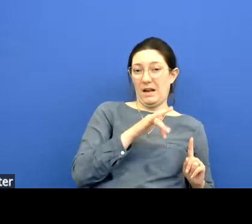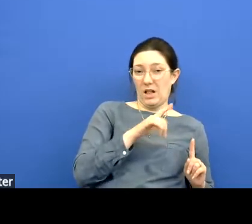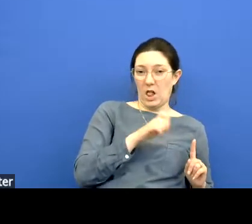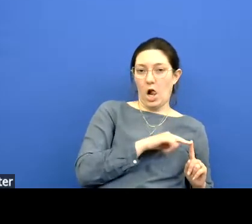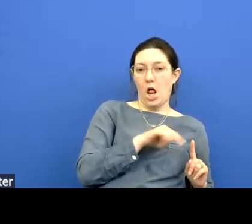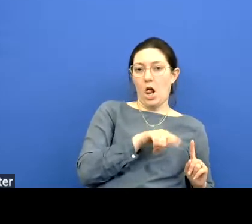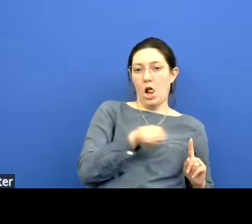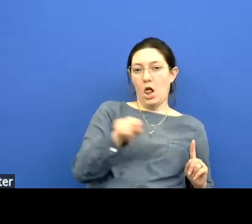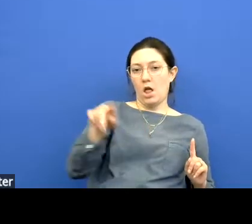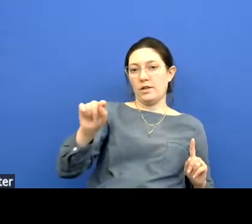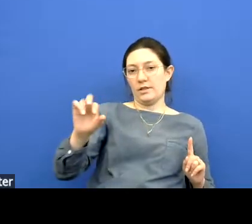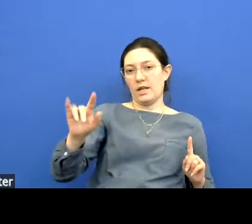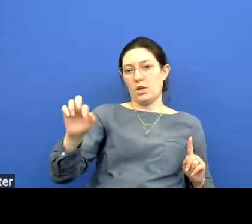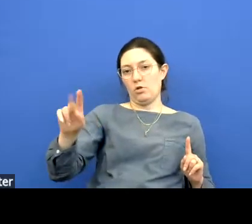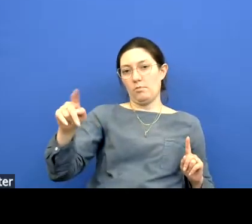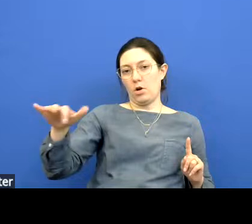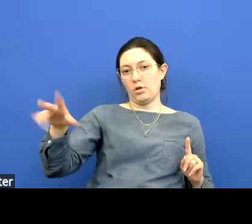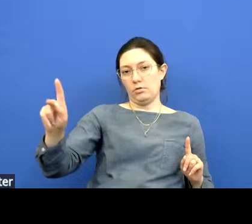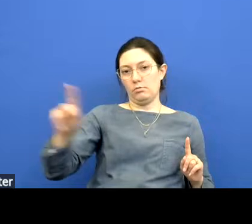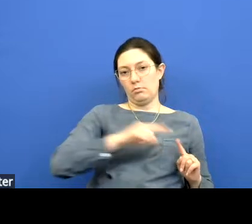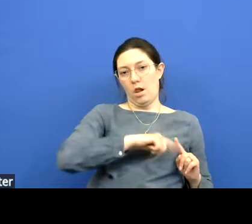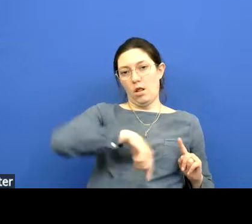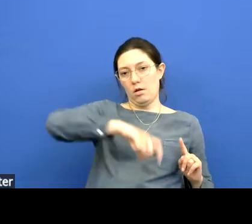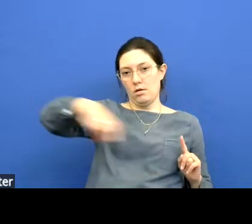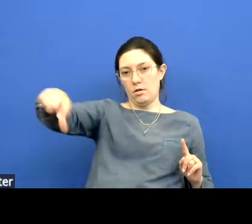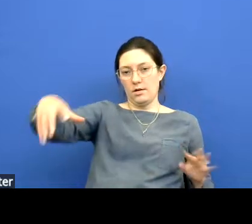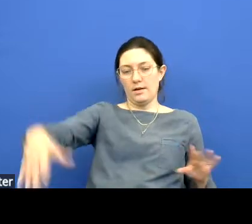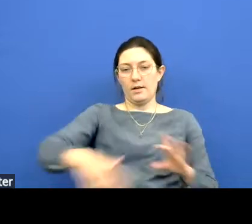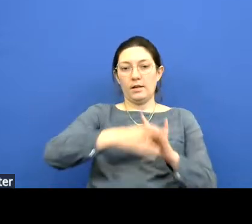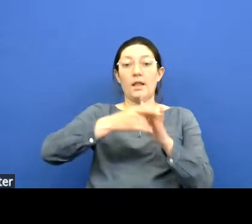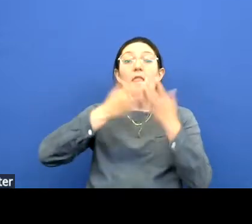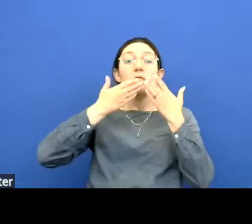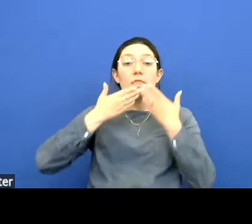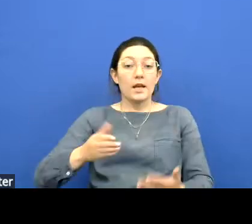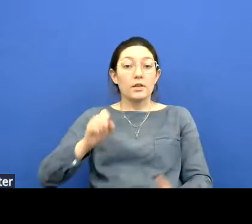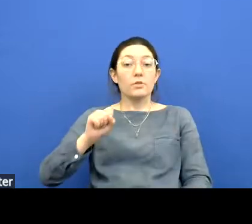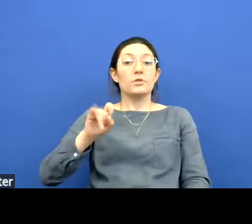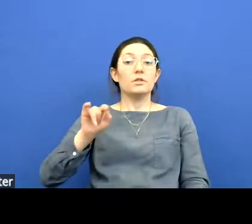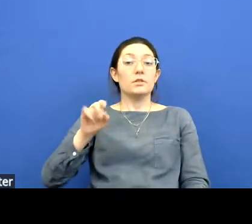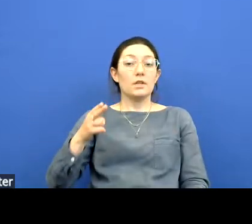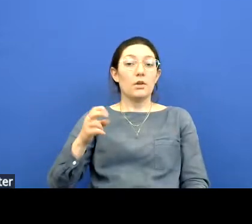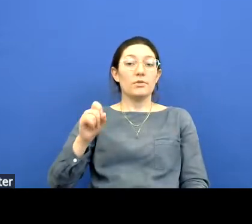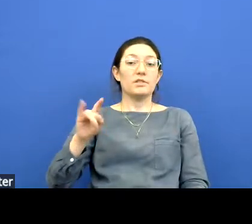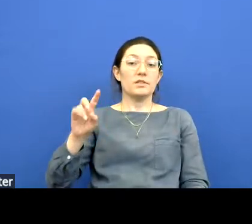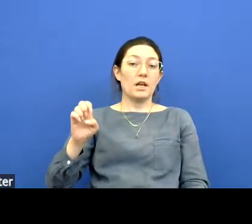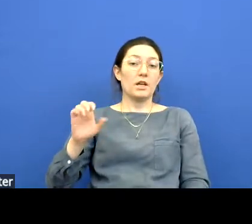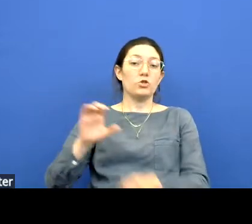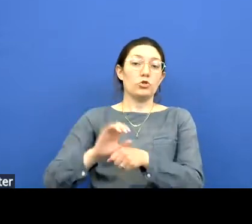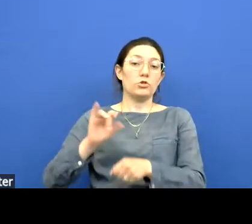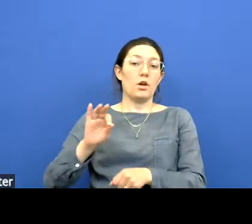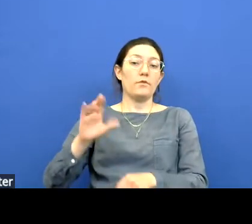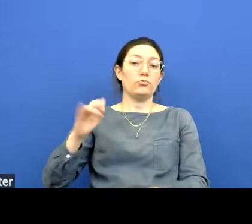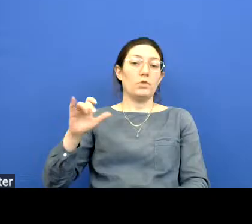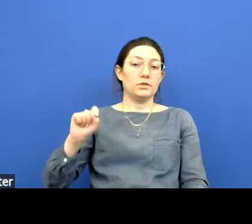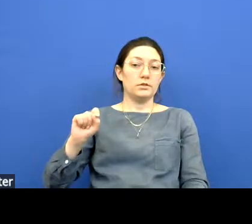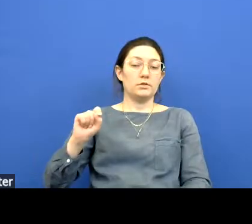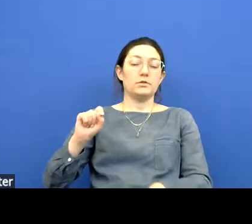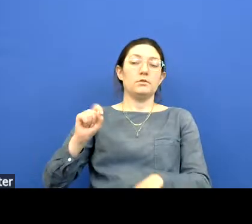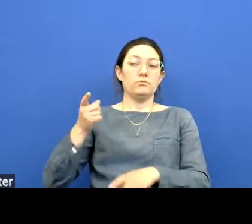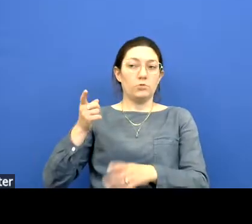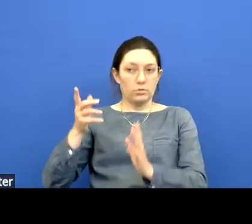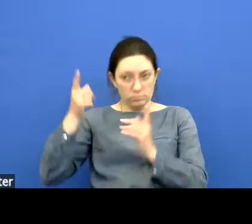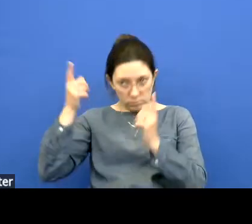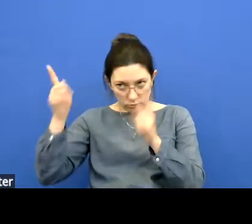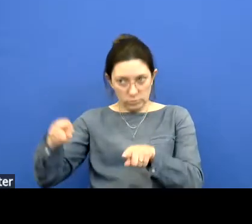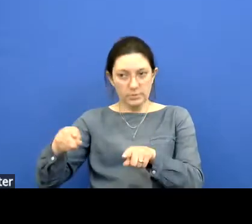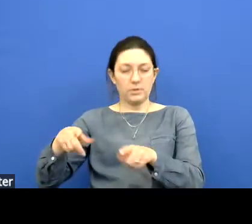over to Tinker Park. Thank you to the Southside Church of Christ on coming up with the